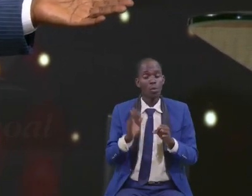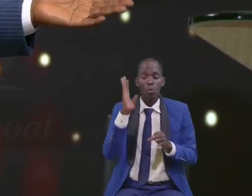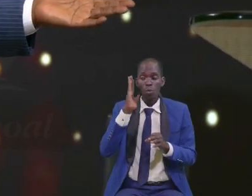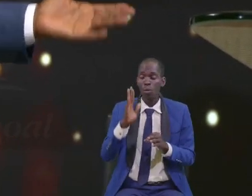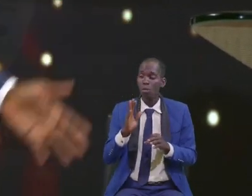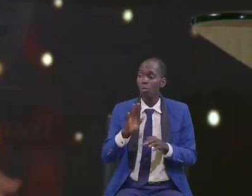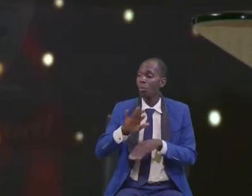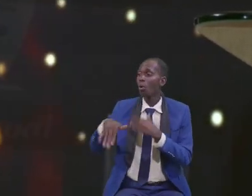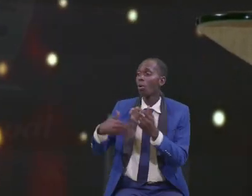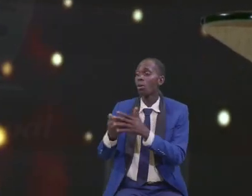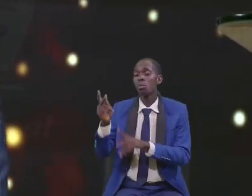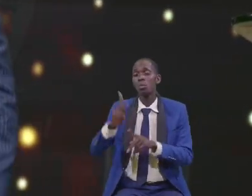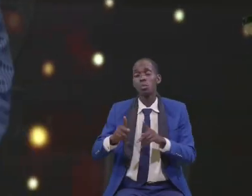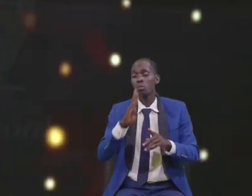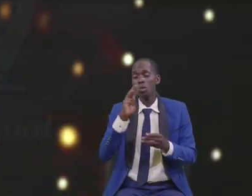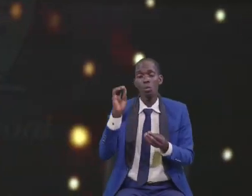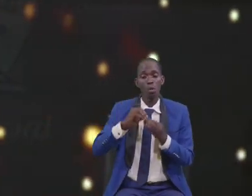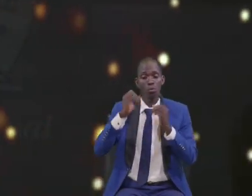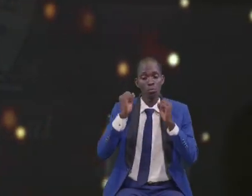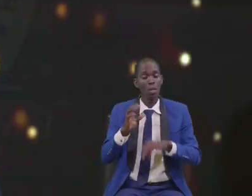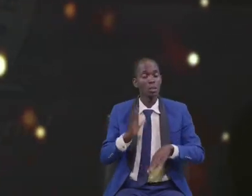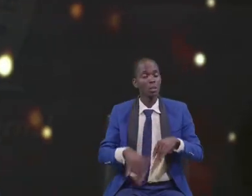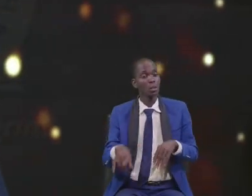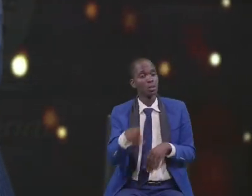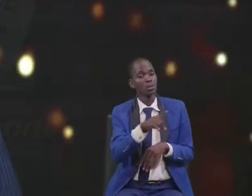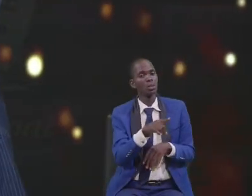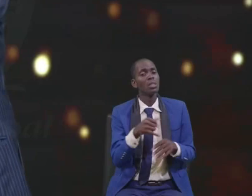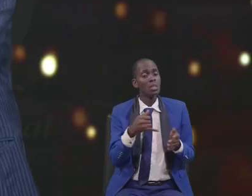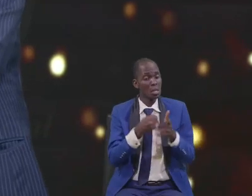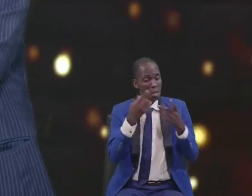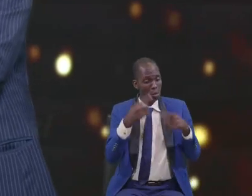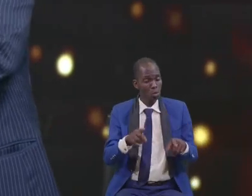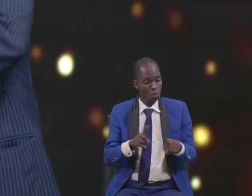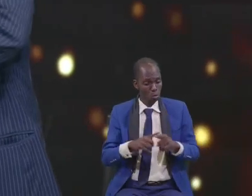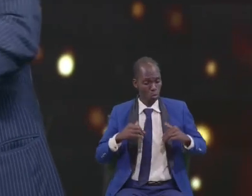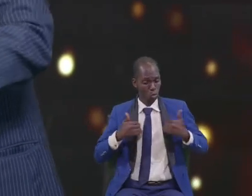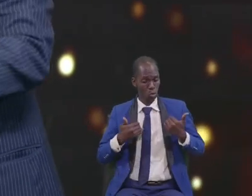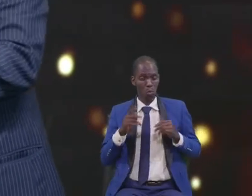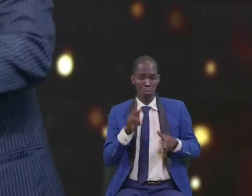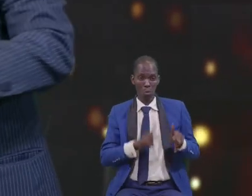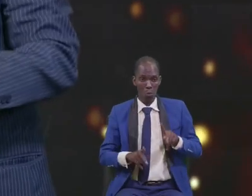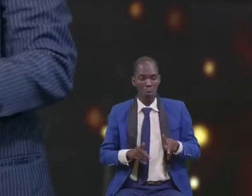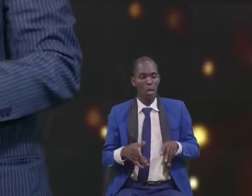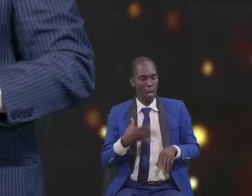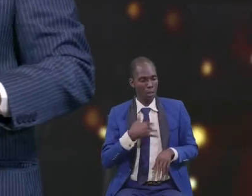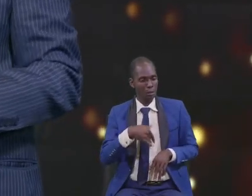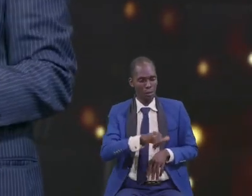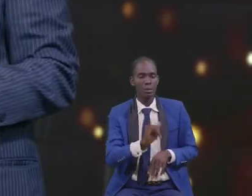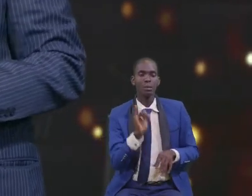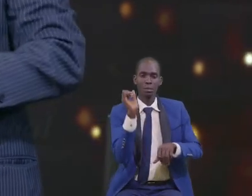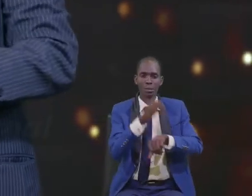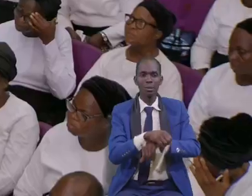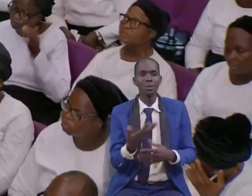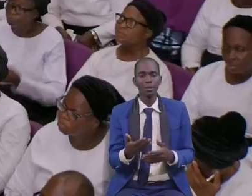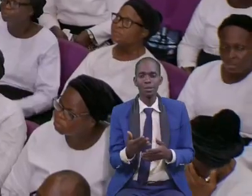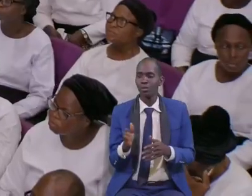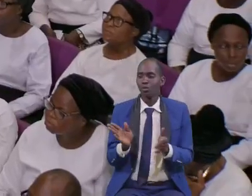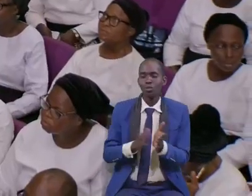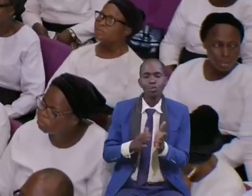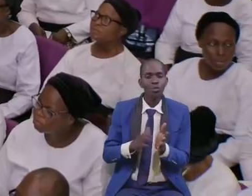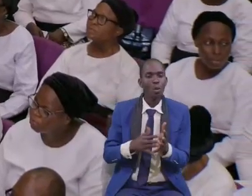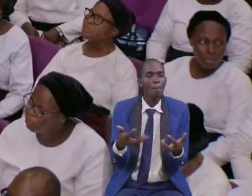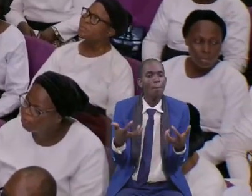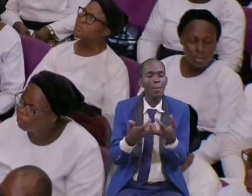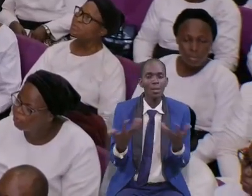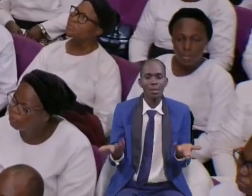you are? It happens to, you know, even teenagers, and they overcome their kind of classmates and their